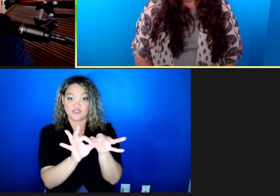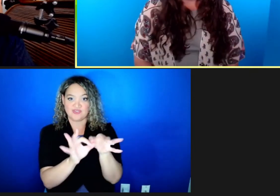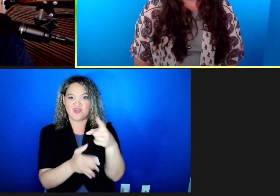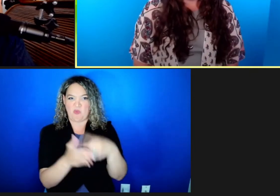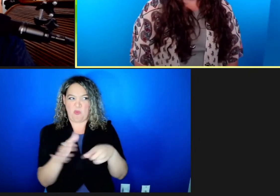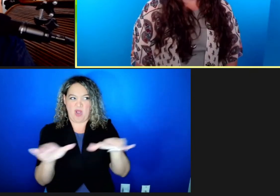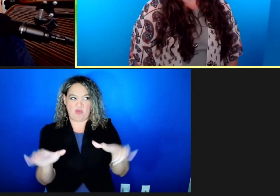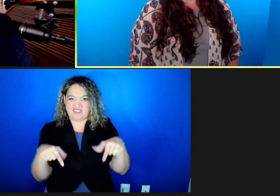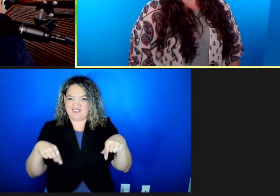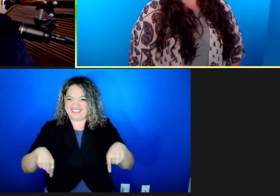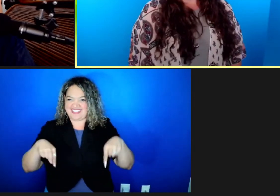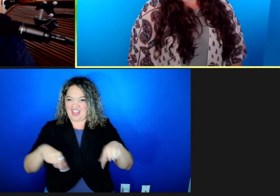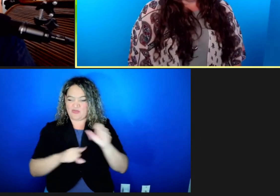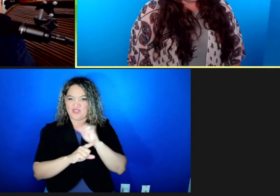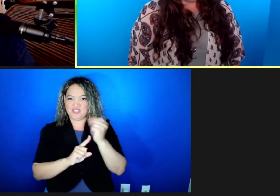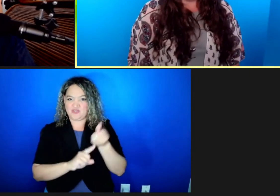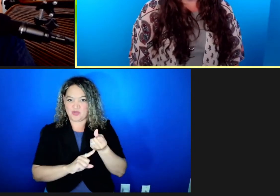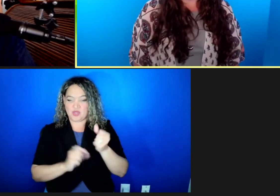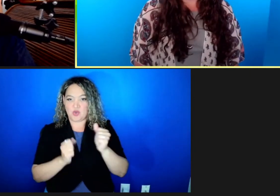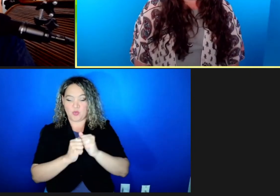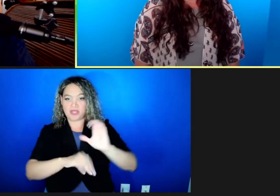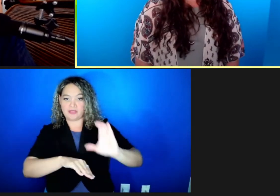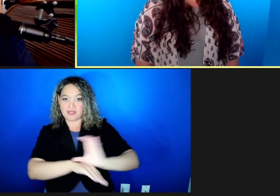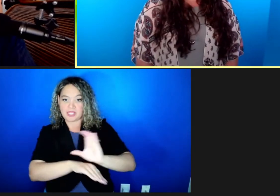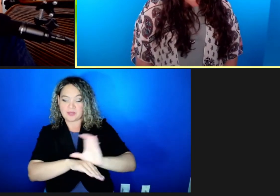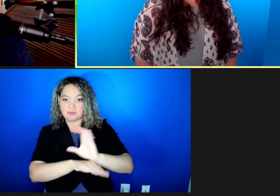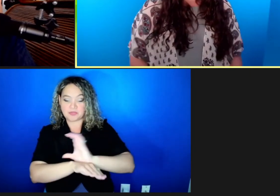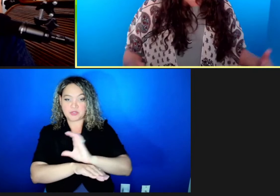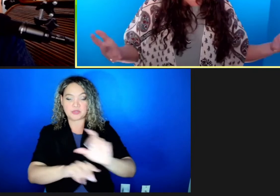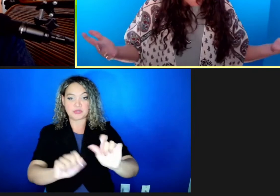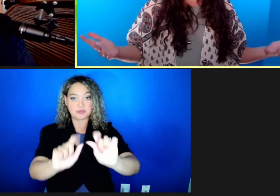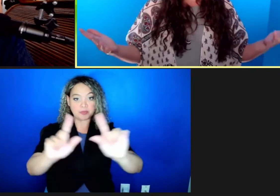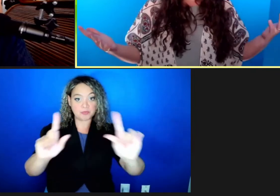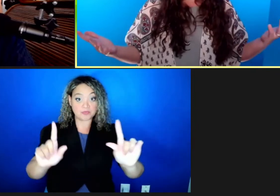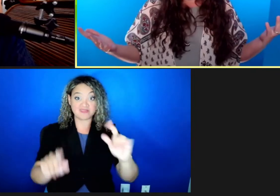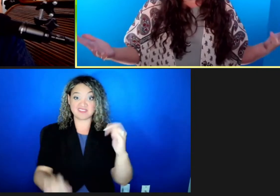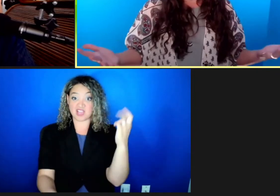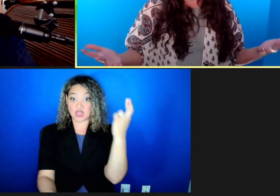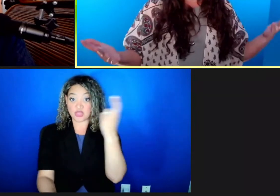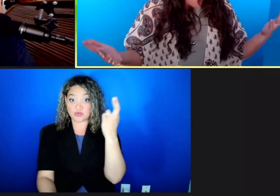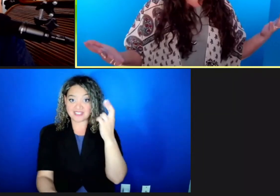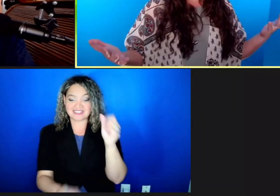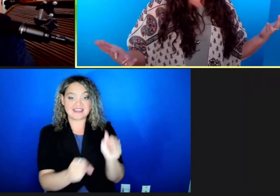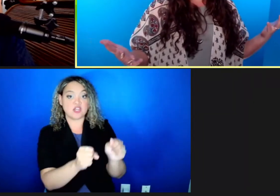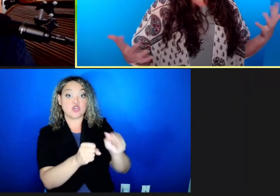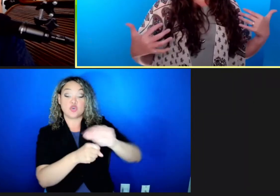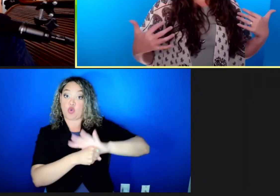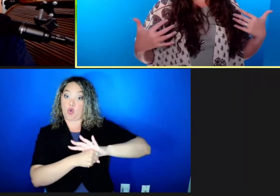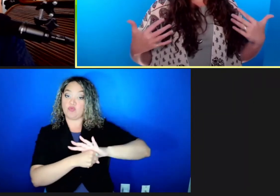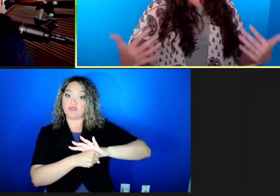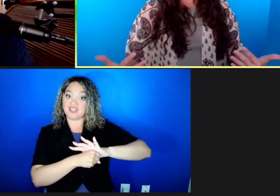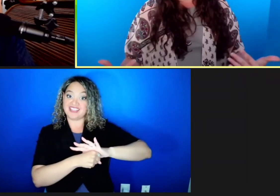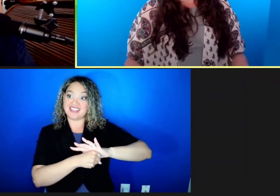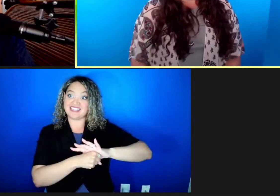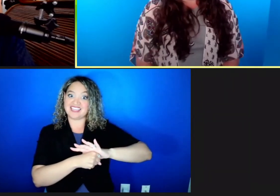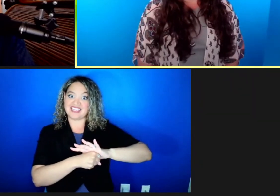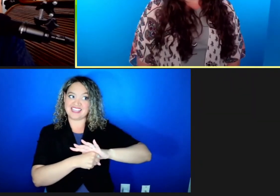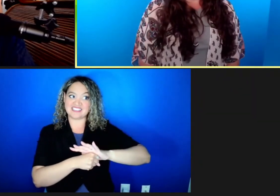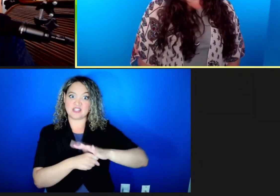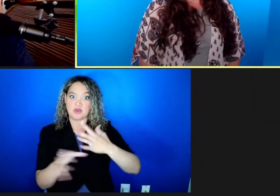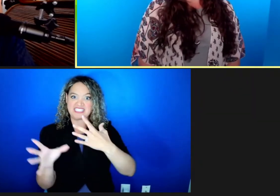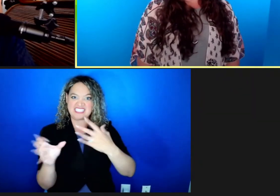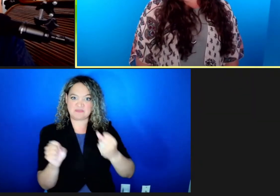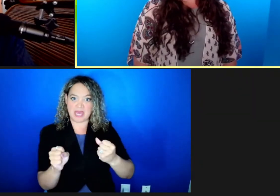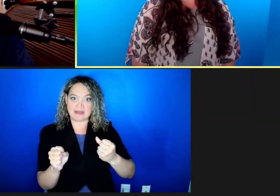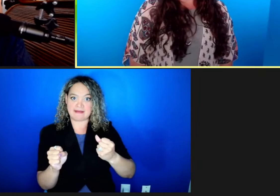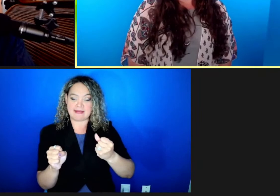right now, where we're interpreting on computer screens, and just because COVID has kind of sped up that